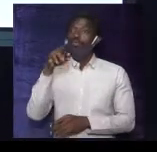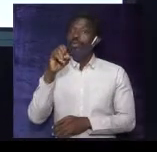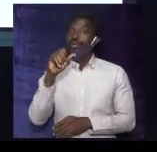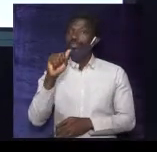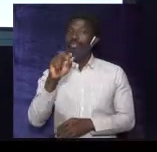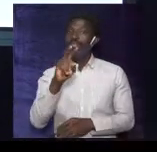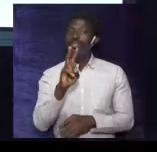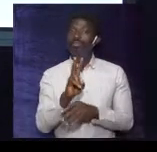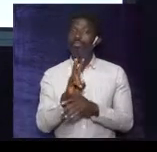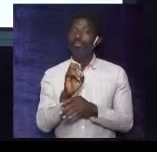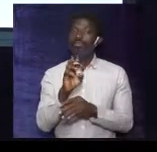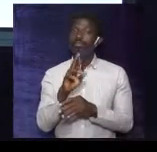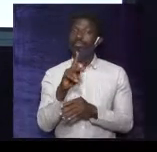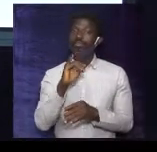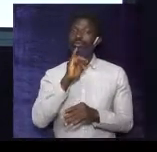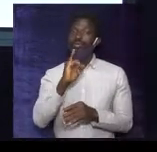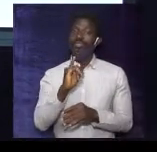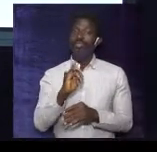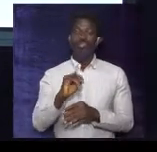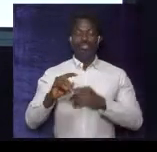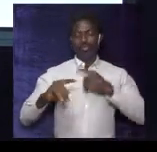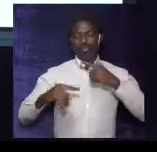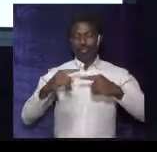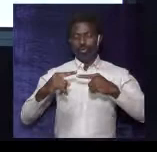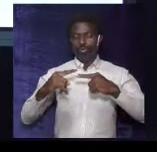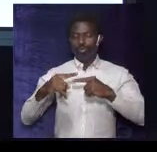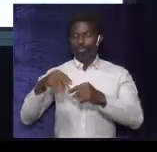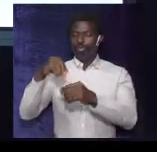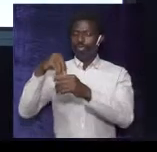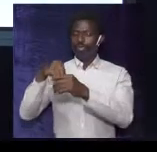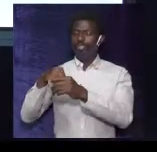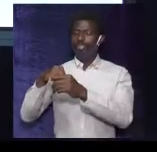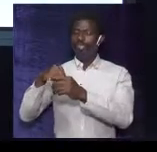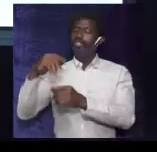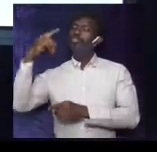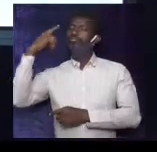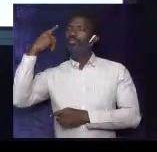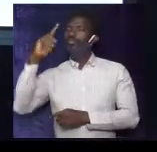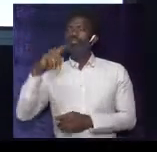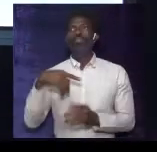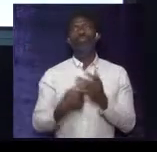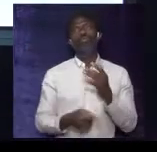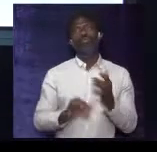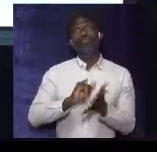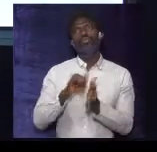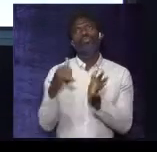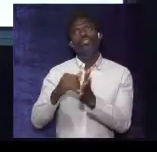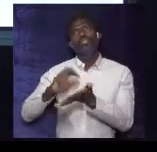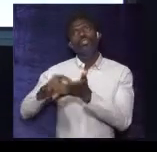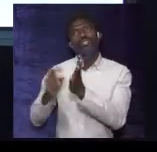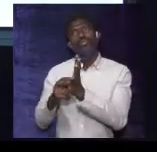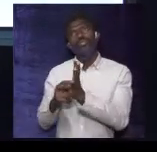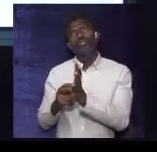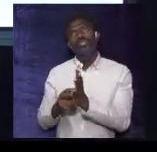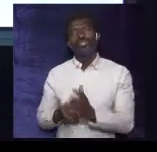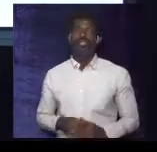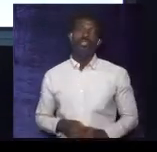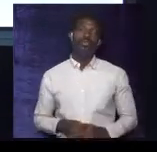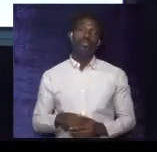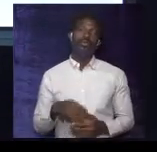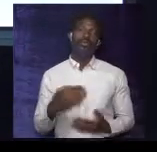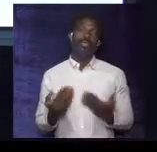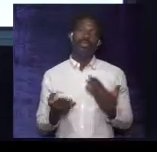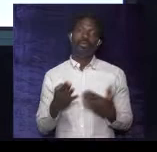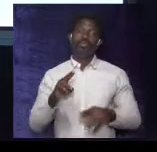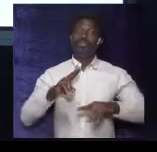Another example of phrasal verb is go in for. Go in for. What does it